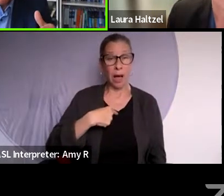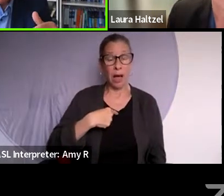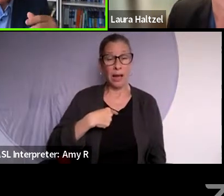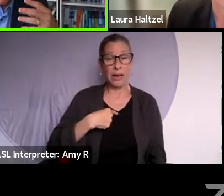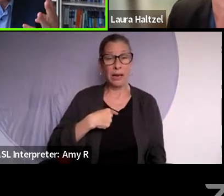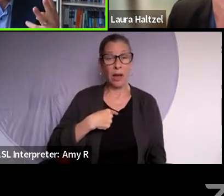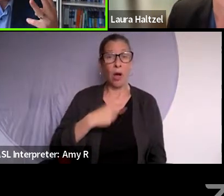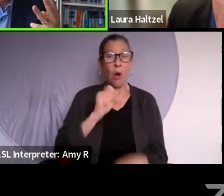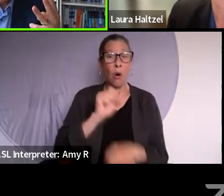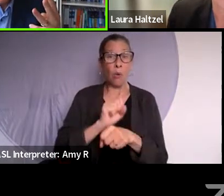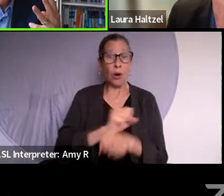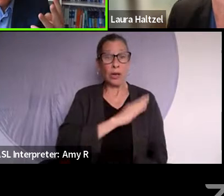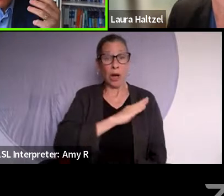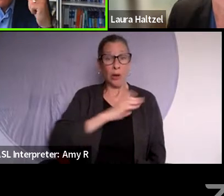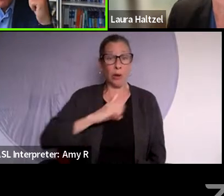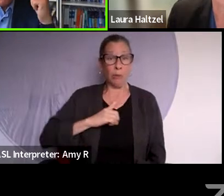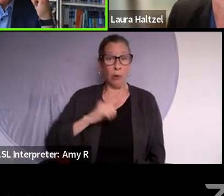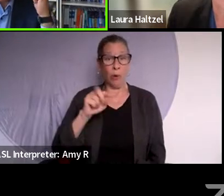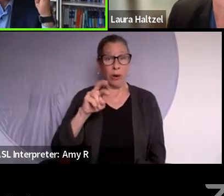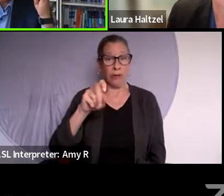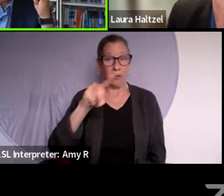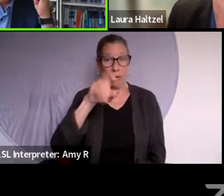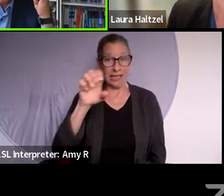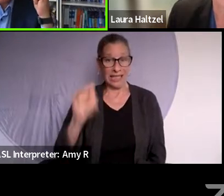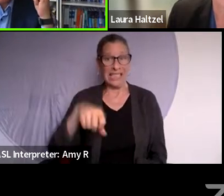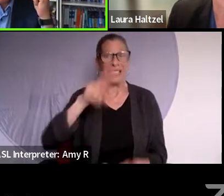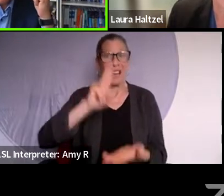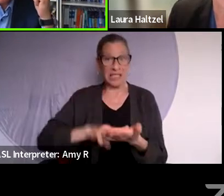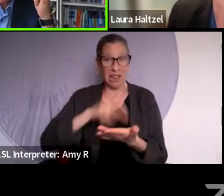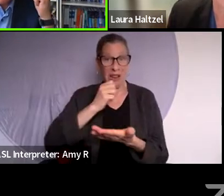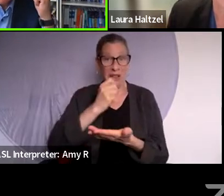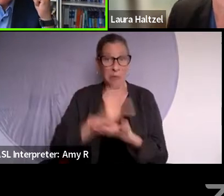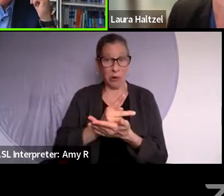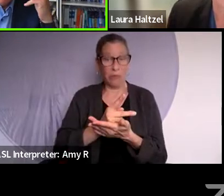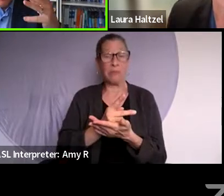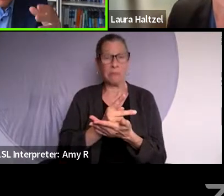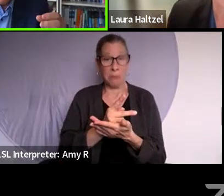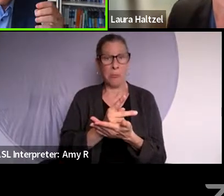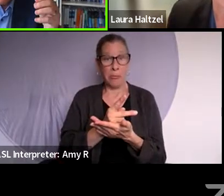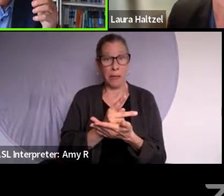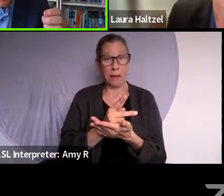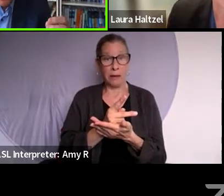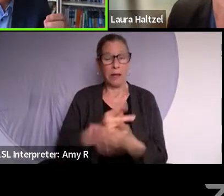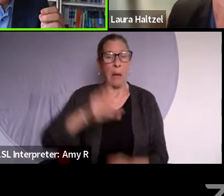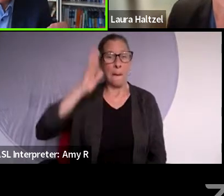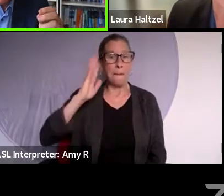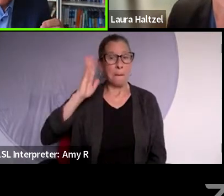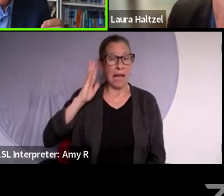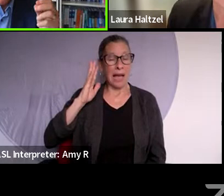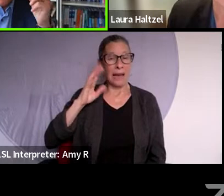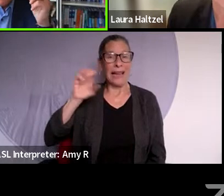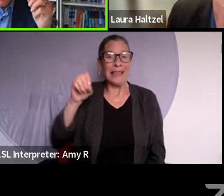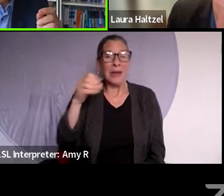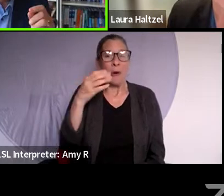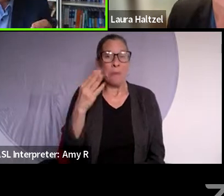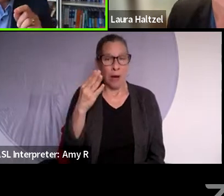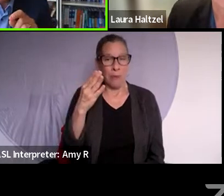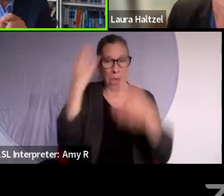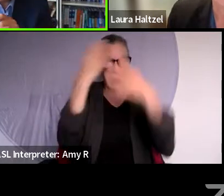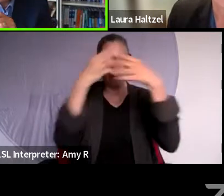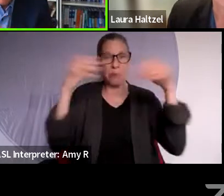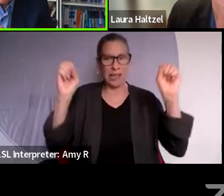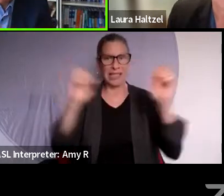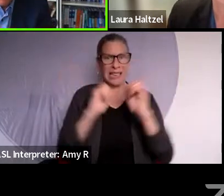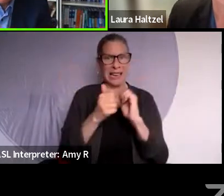the board of trustees, so I signed three of these trustees reports that the acting commissioner talked about back in the Obama administration. Had we